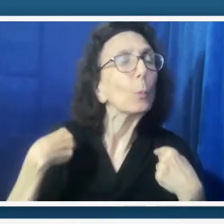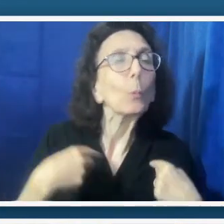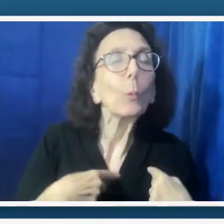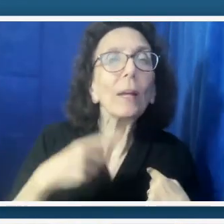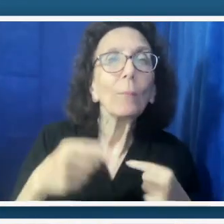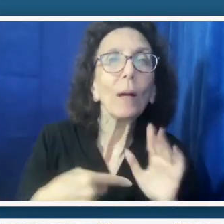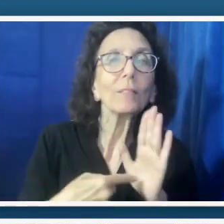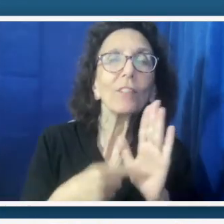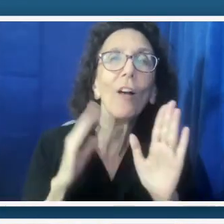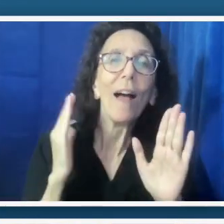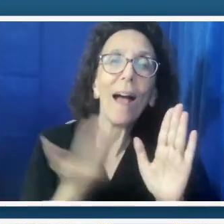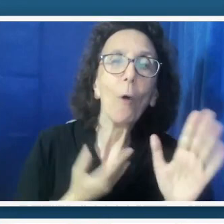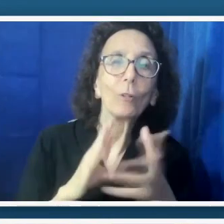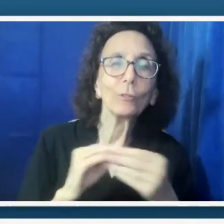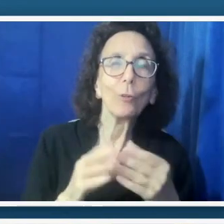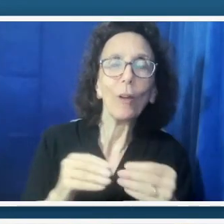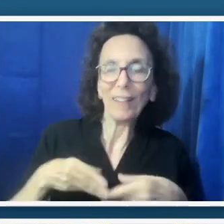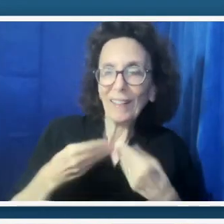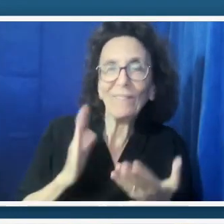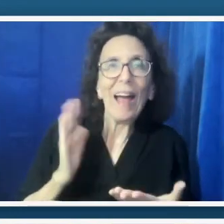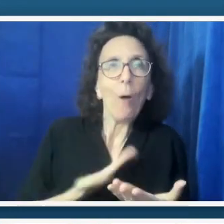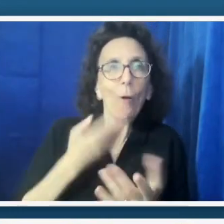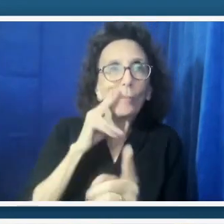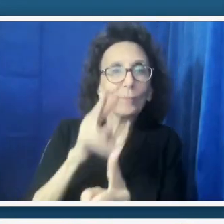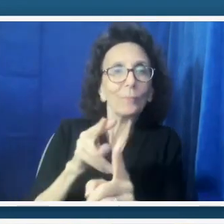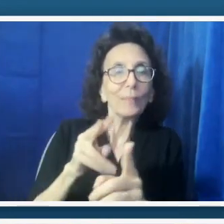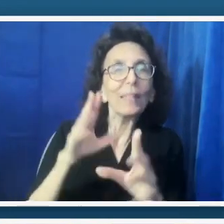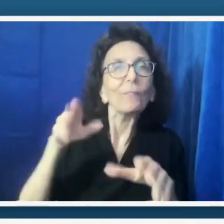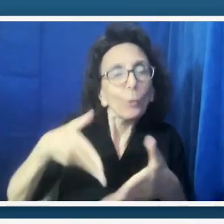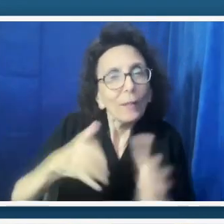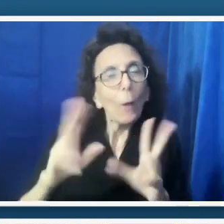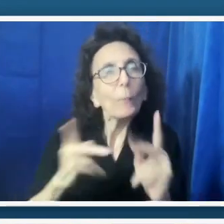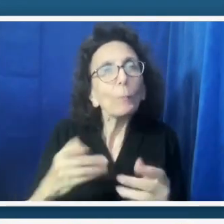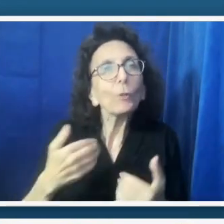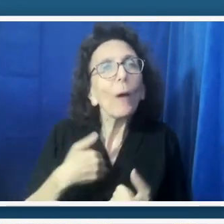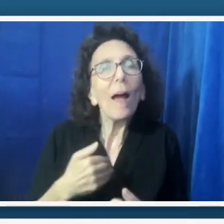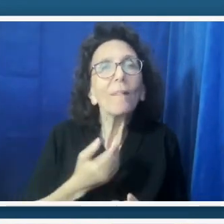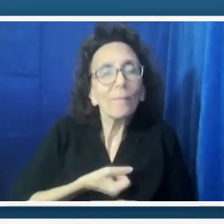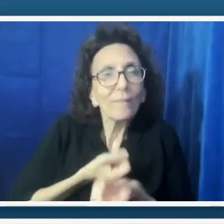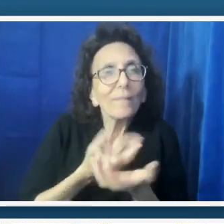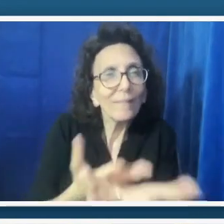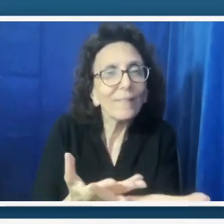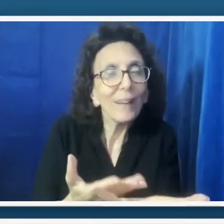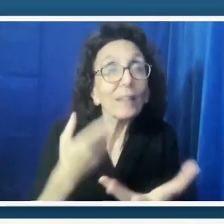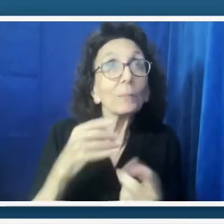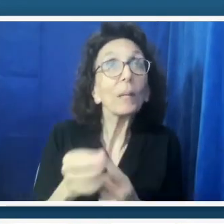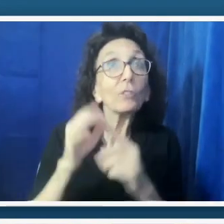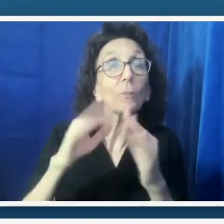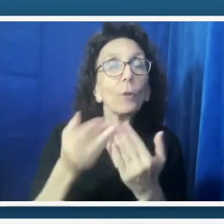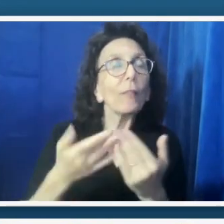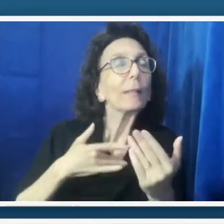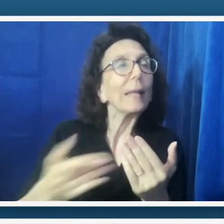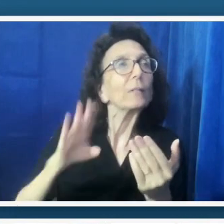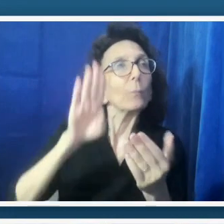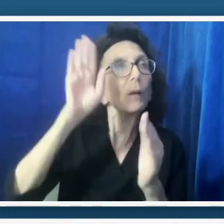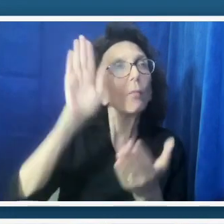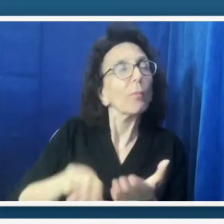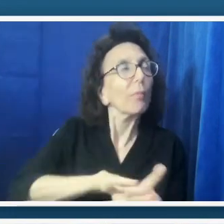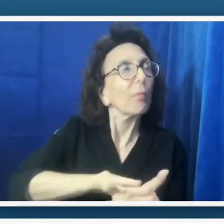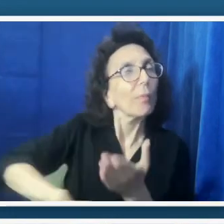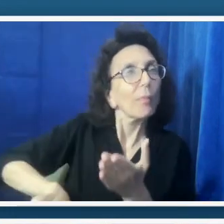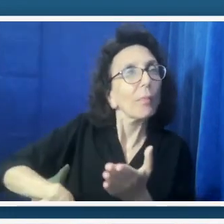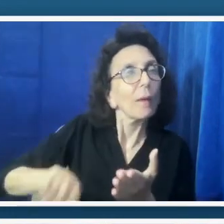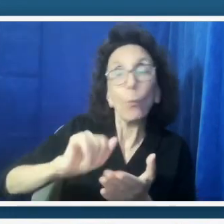our unique perspective. When you give people a voice, especially marginalized communities, that voice is